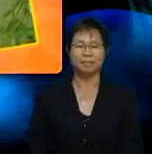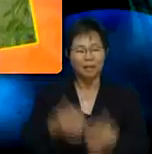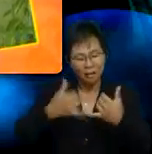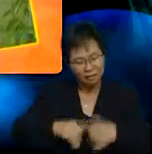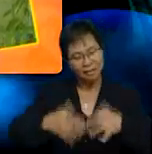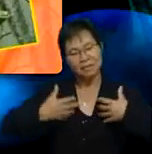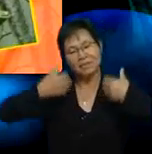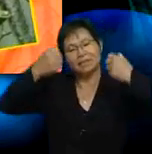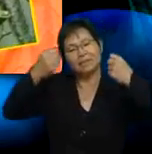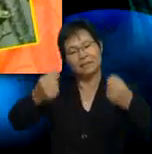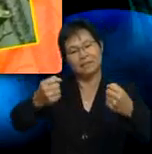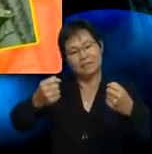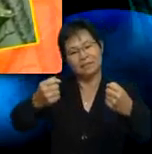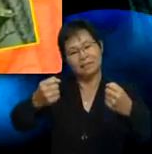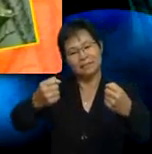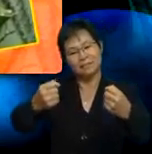Stay healthy.